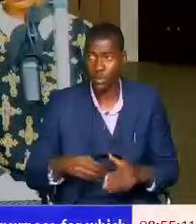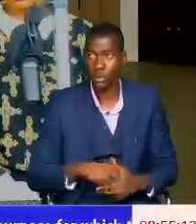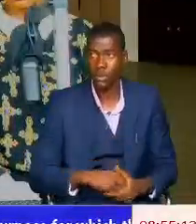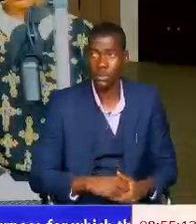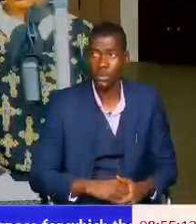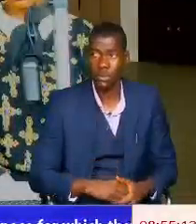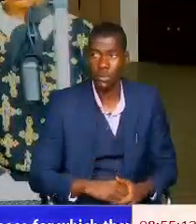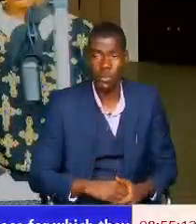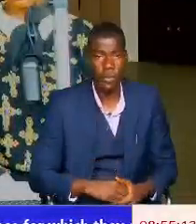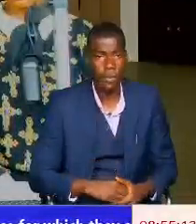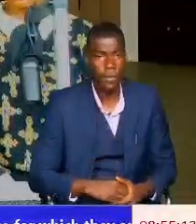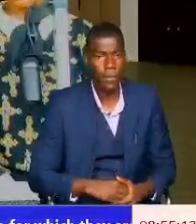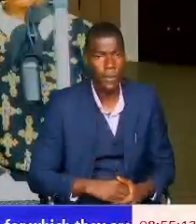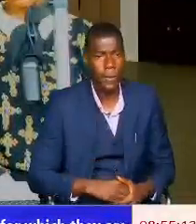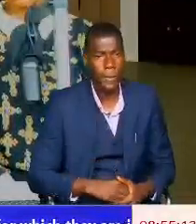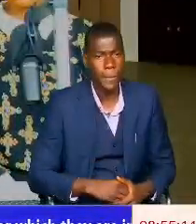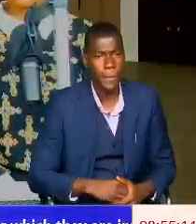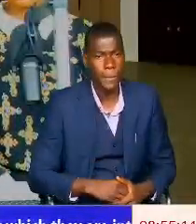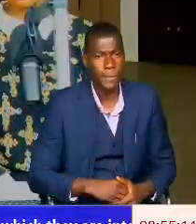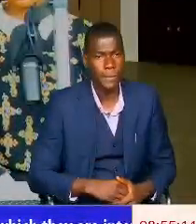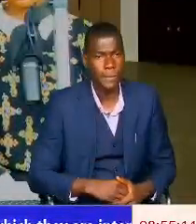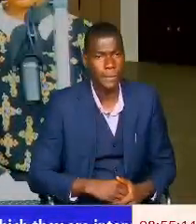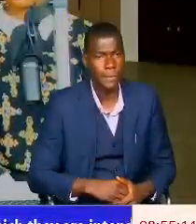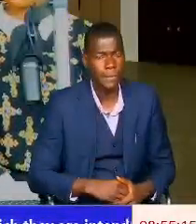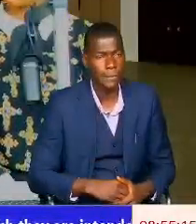Please help me increase that speaker there and make we get feedback.